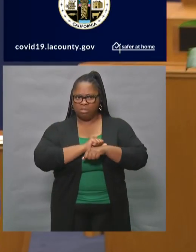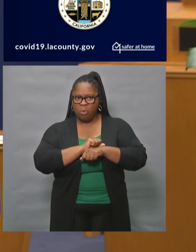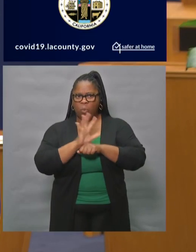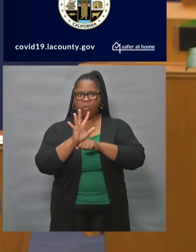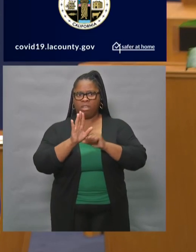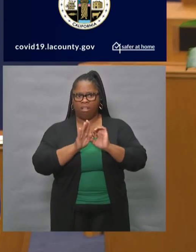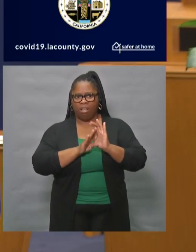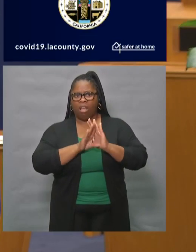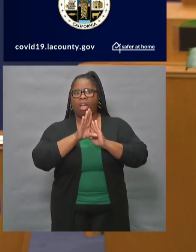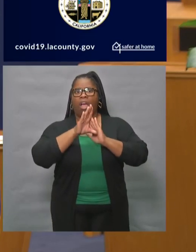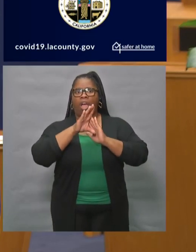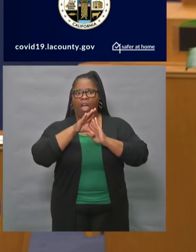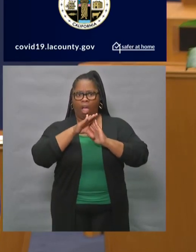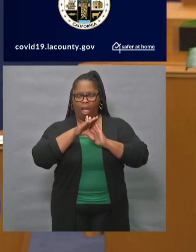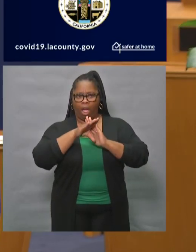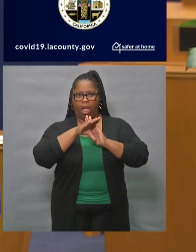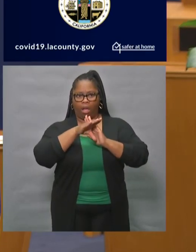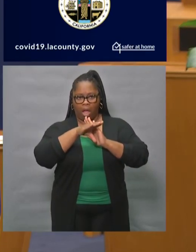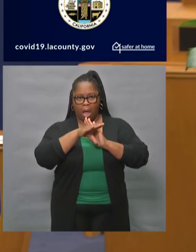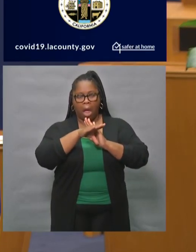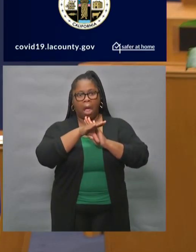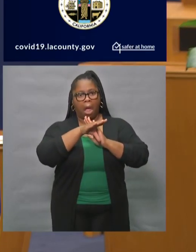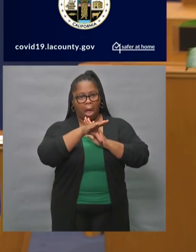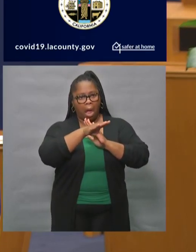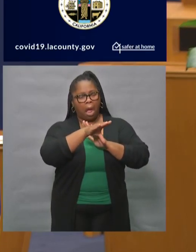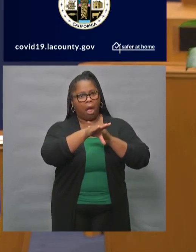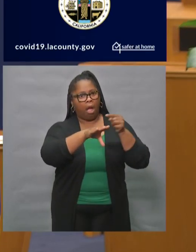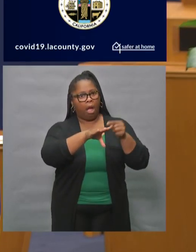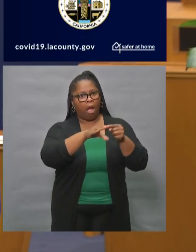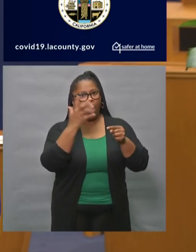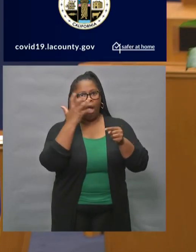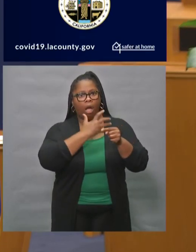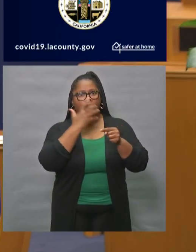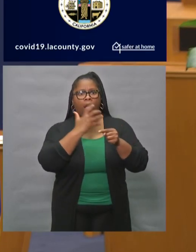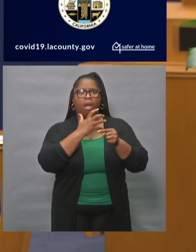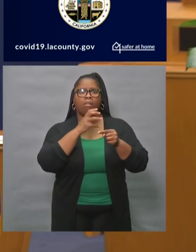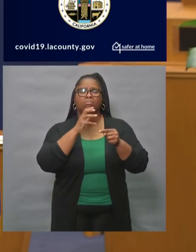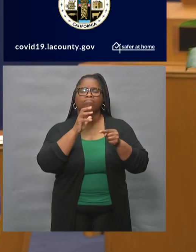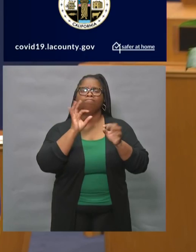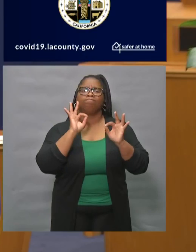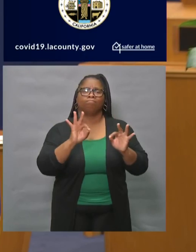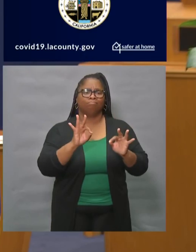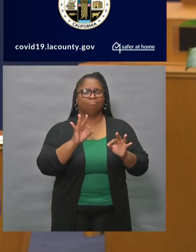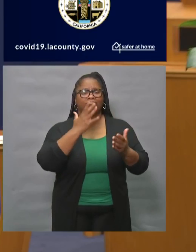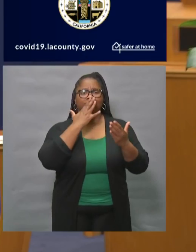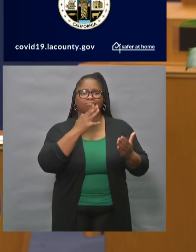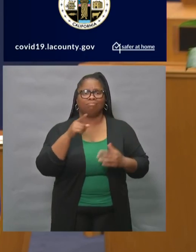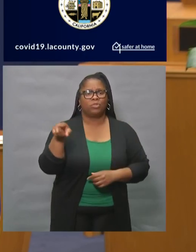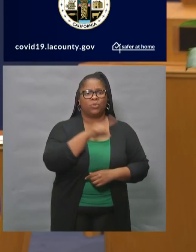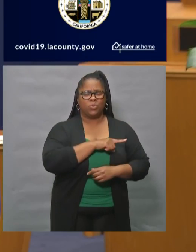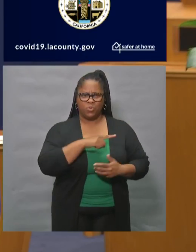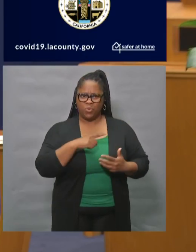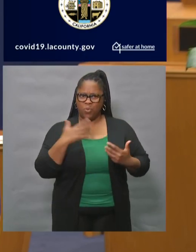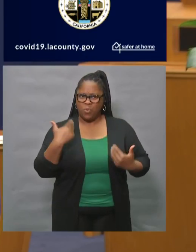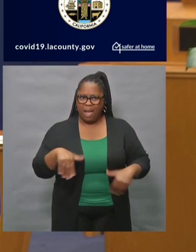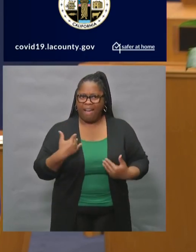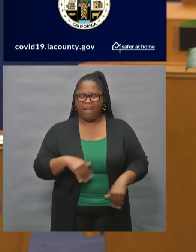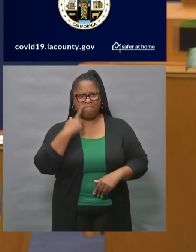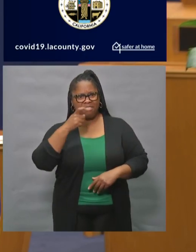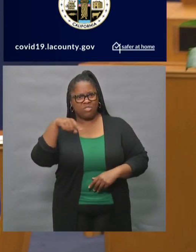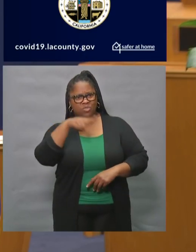COVID-19 is because of you. It's because of your compliance with the Safer at Home Health Officer Order. It's because of your efforts